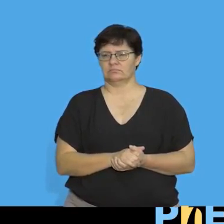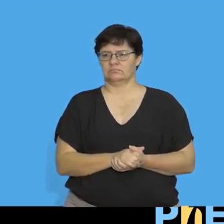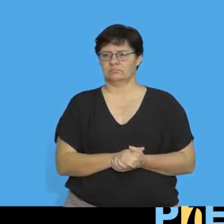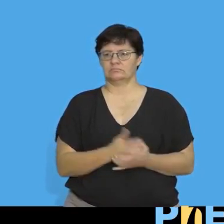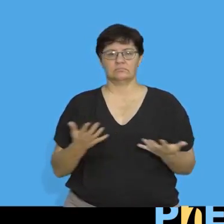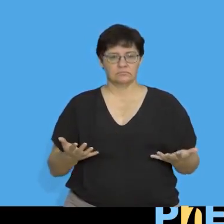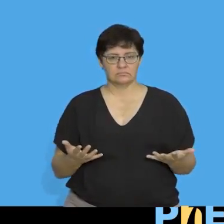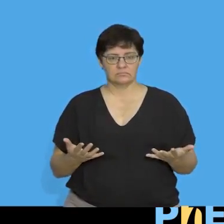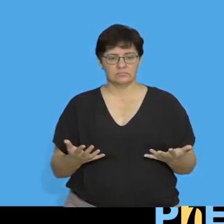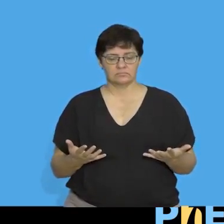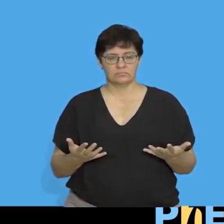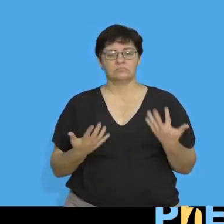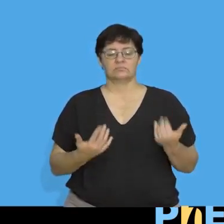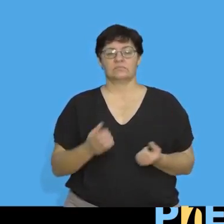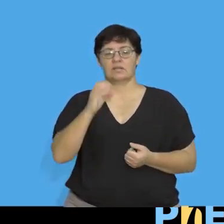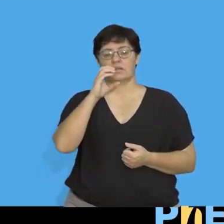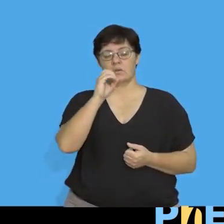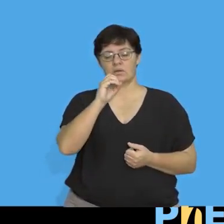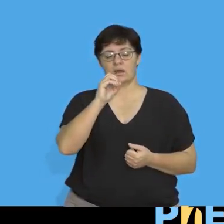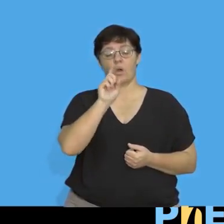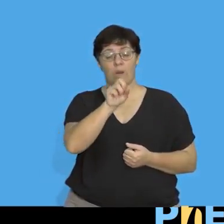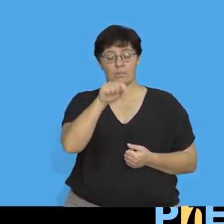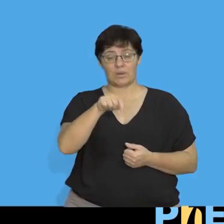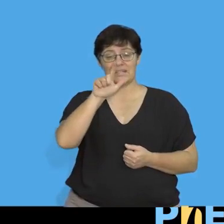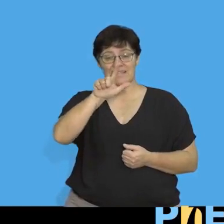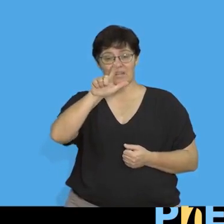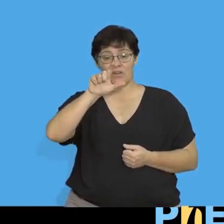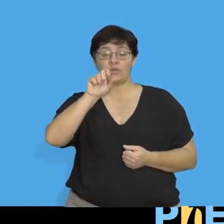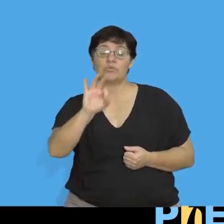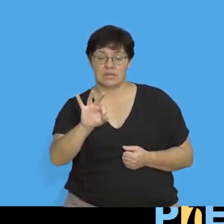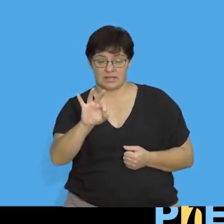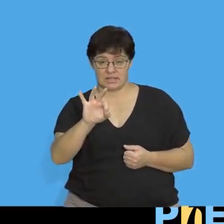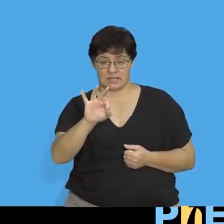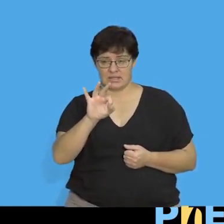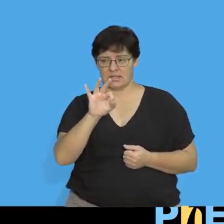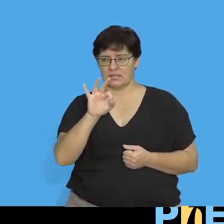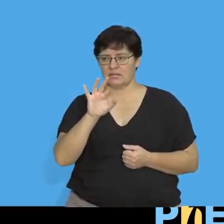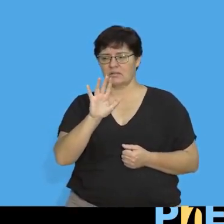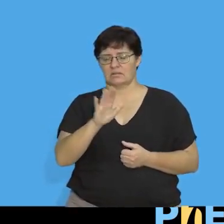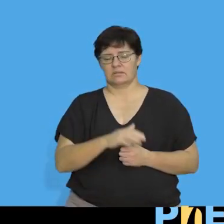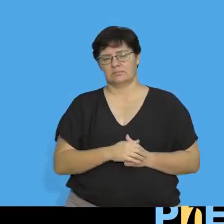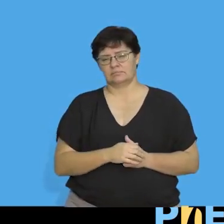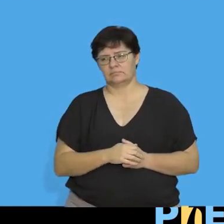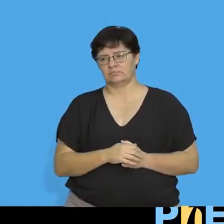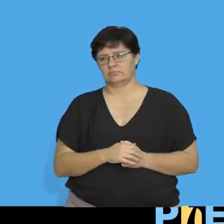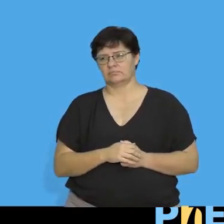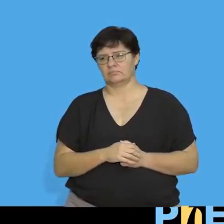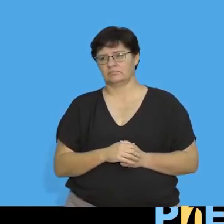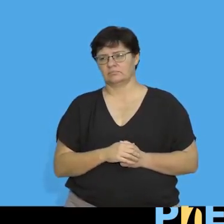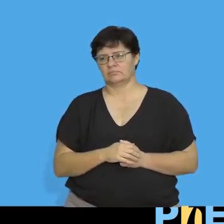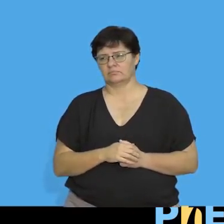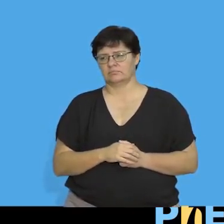And this time, the period is 1.73. I'm just going to pause it,